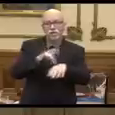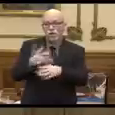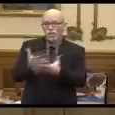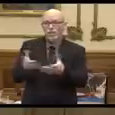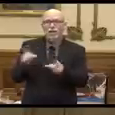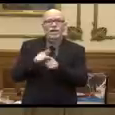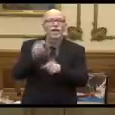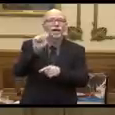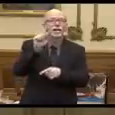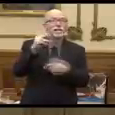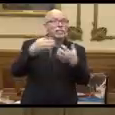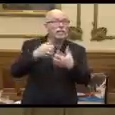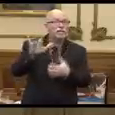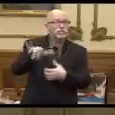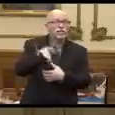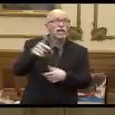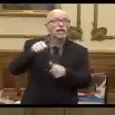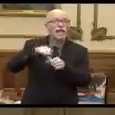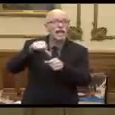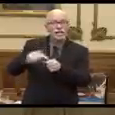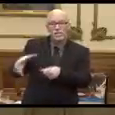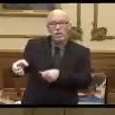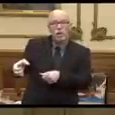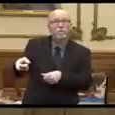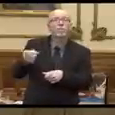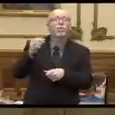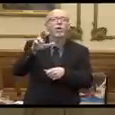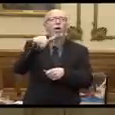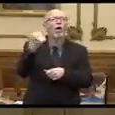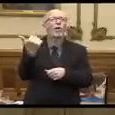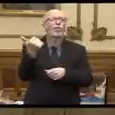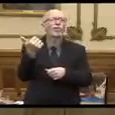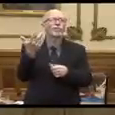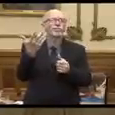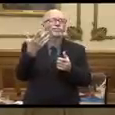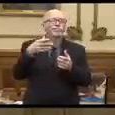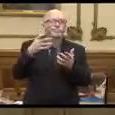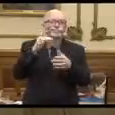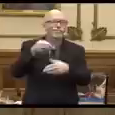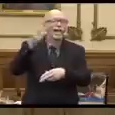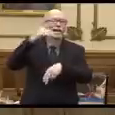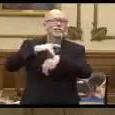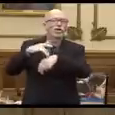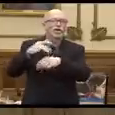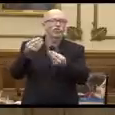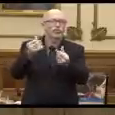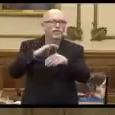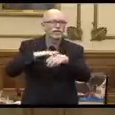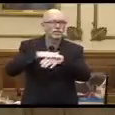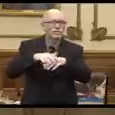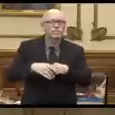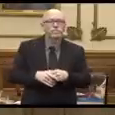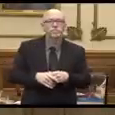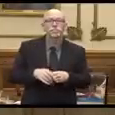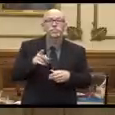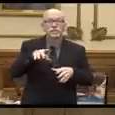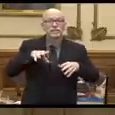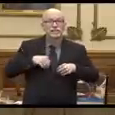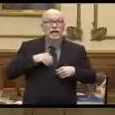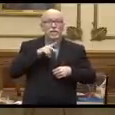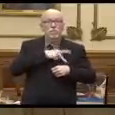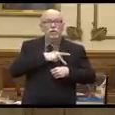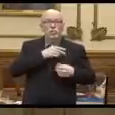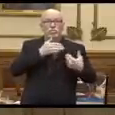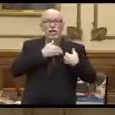like ATM machines, gas pumps, or other high-touch surfaces. Taking this personal responsibility